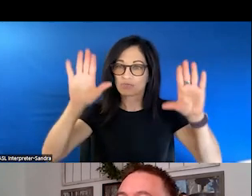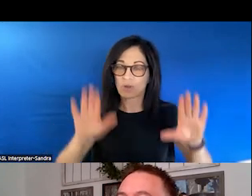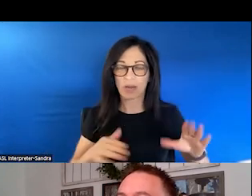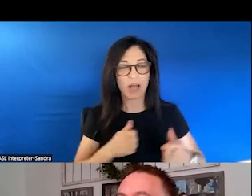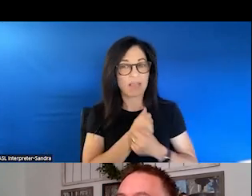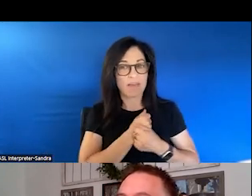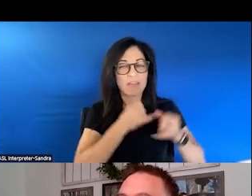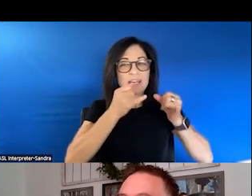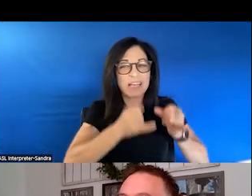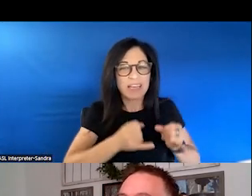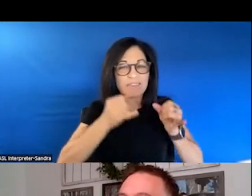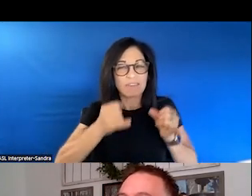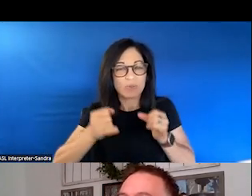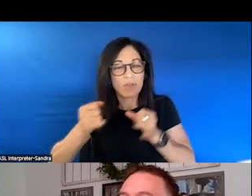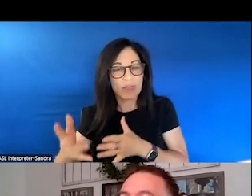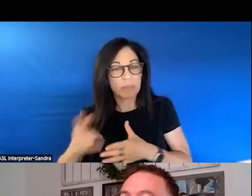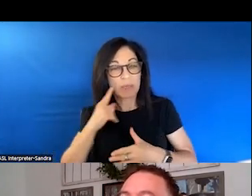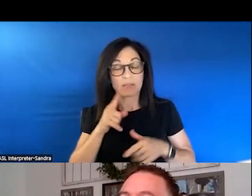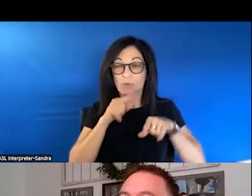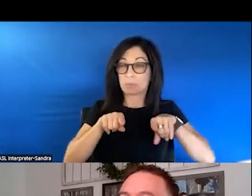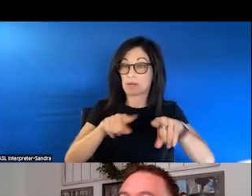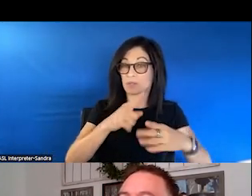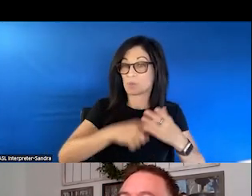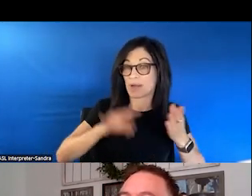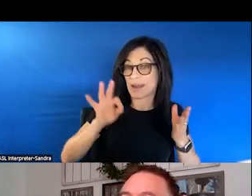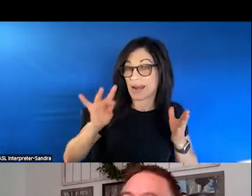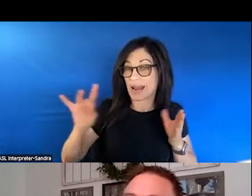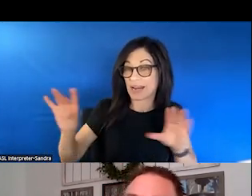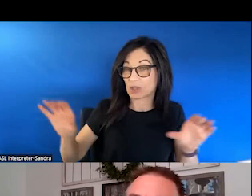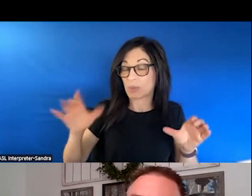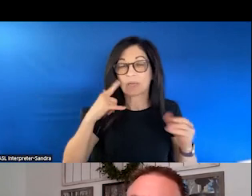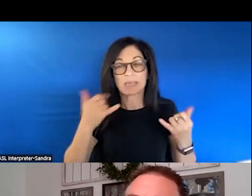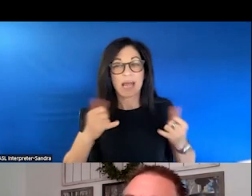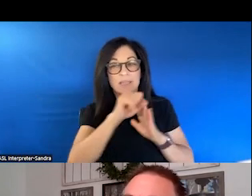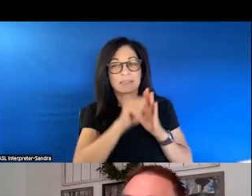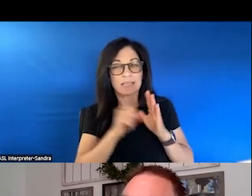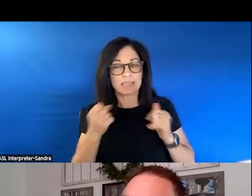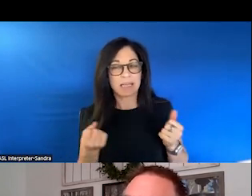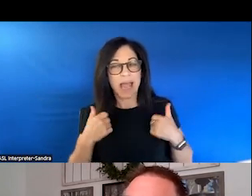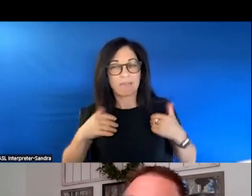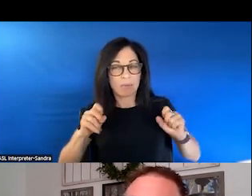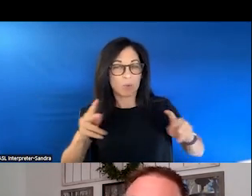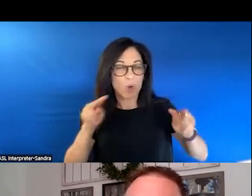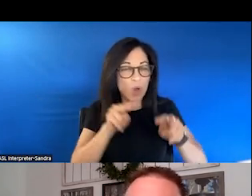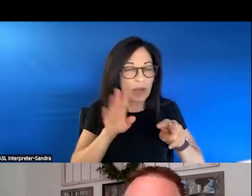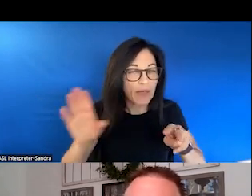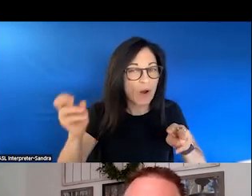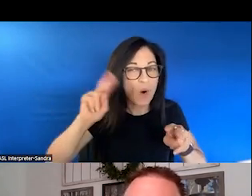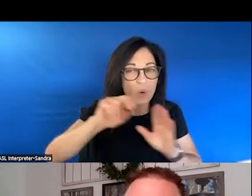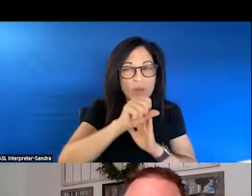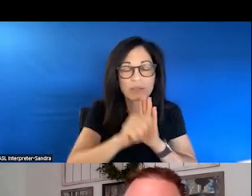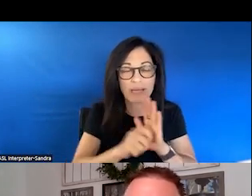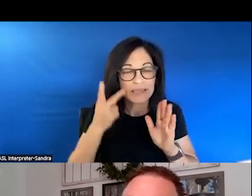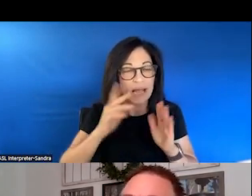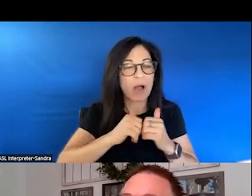much with what we're doing in 988, is that the states have the opportunity to kind of take a look at their own selves and how their performance